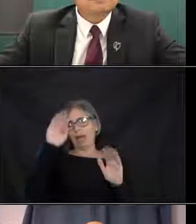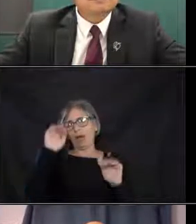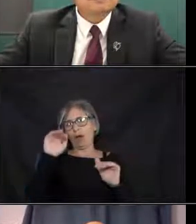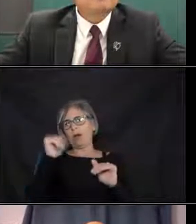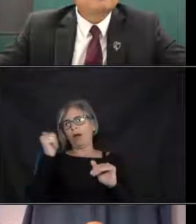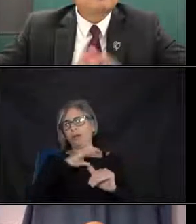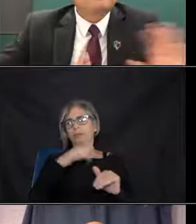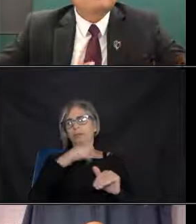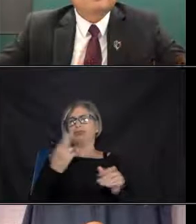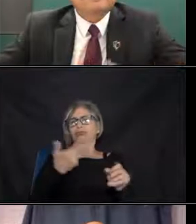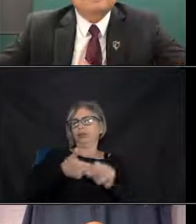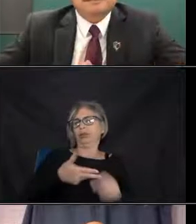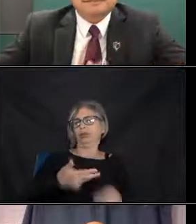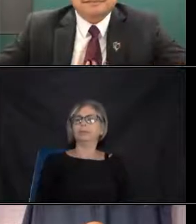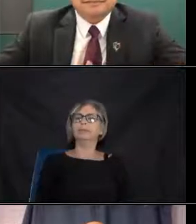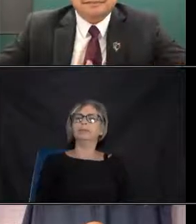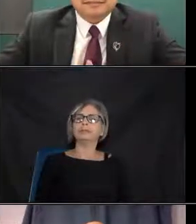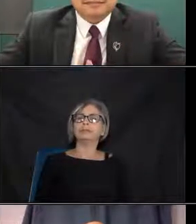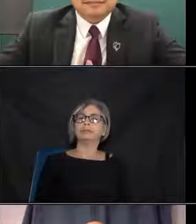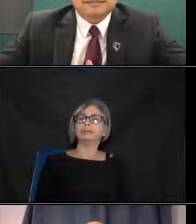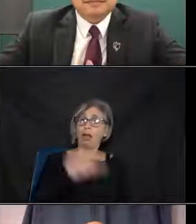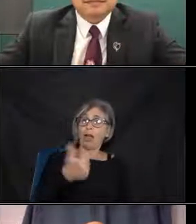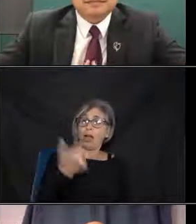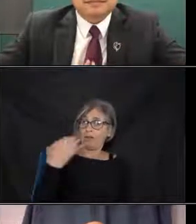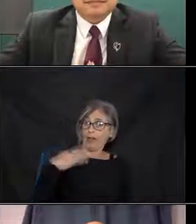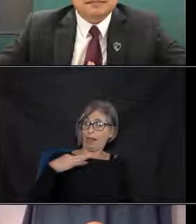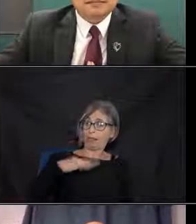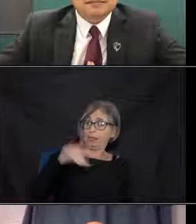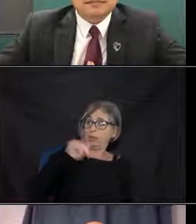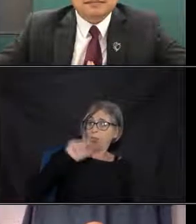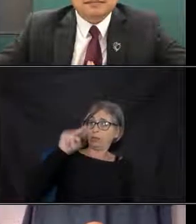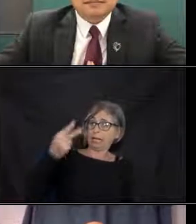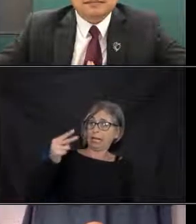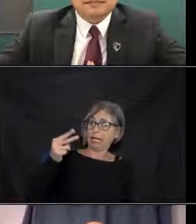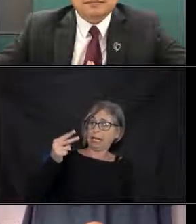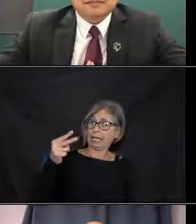you. So do we have any volunteers to go second?